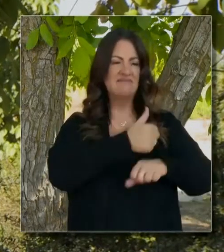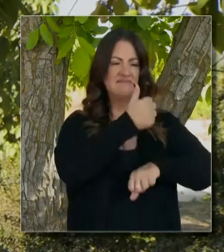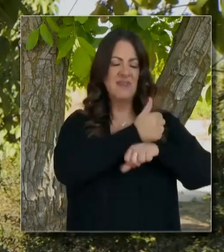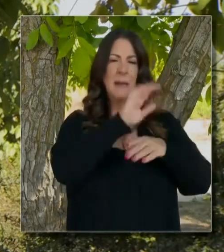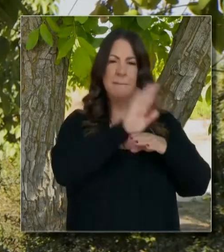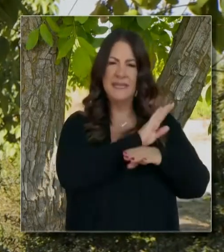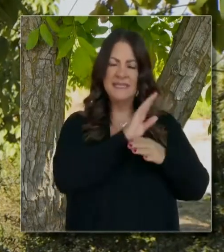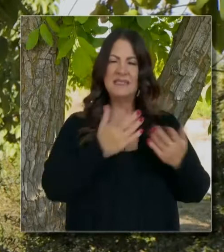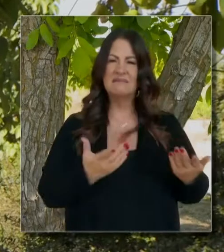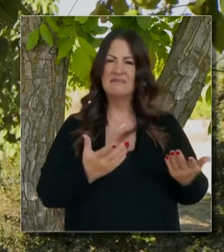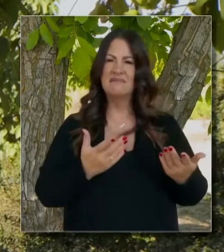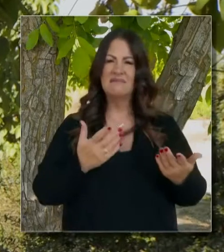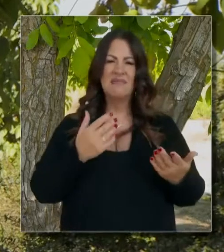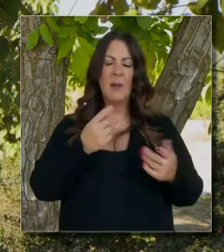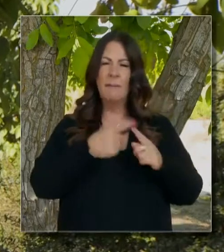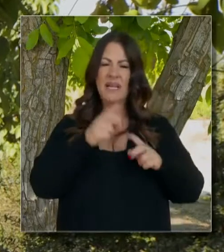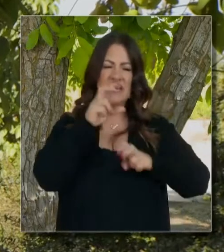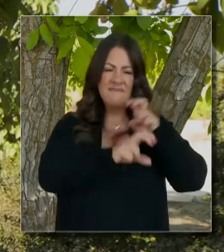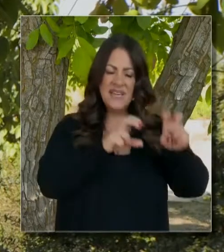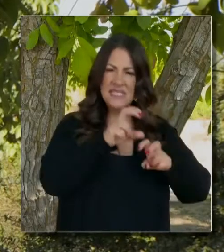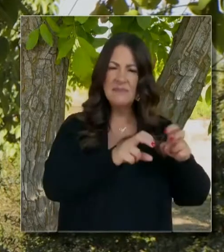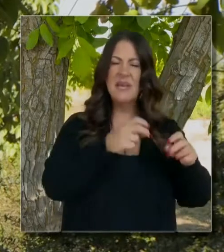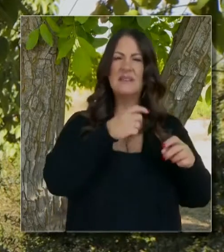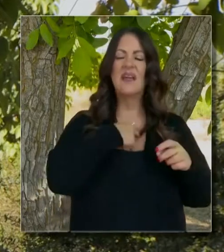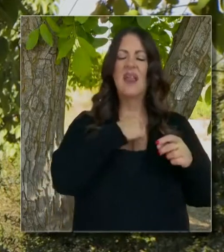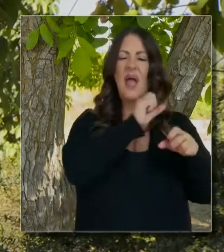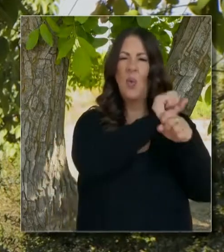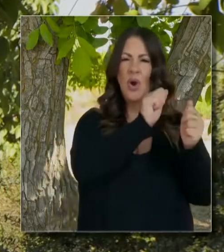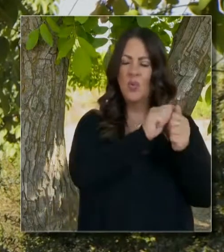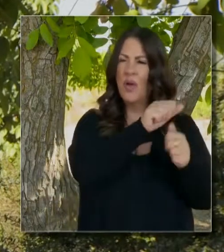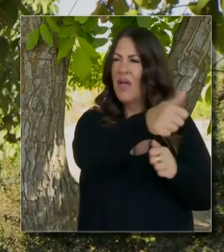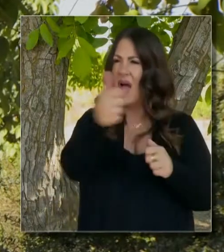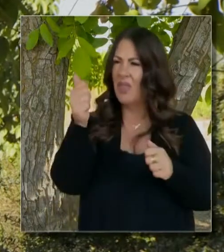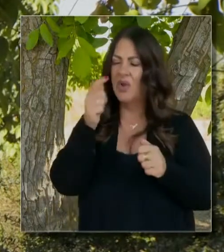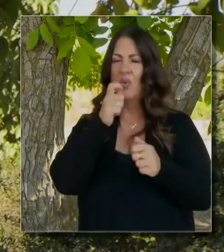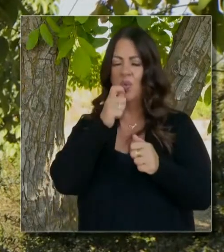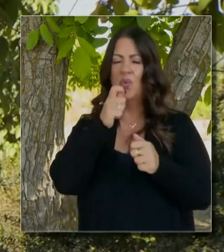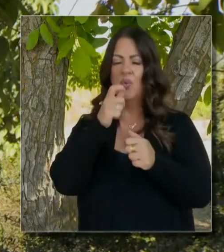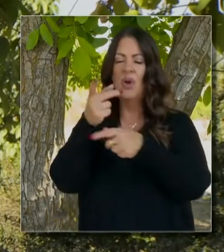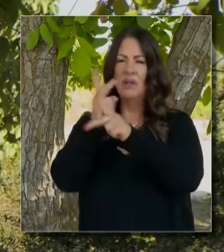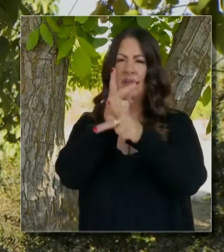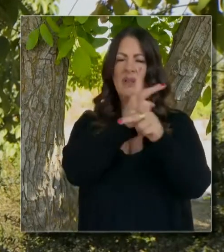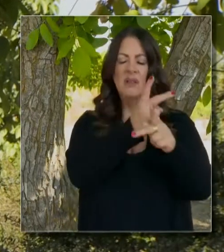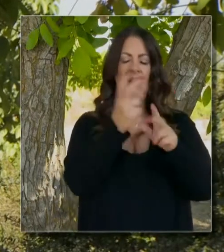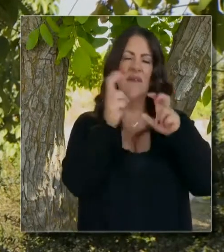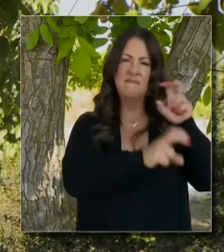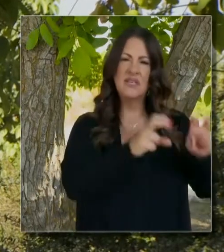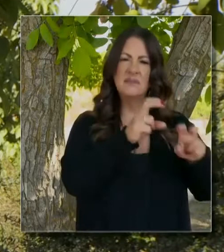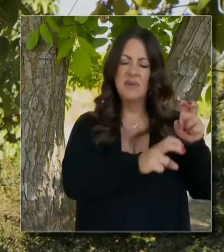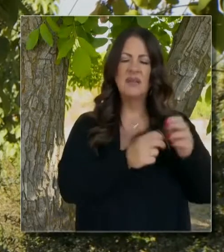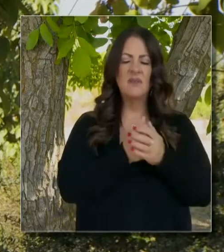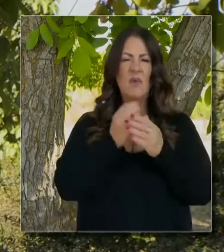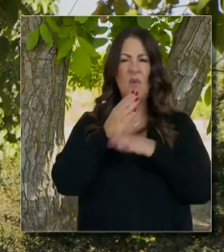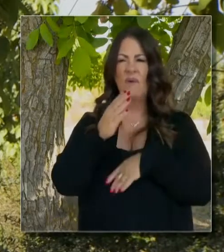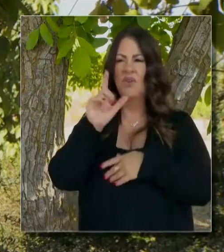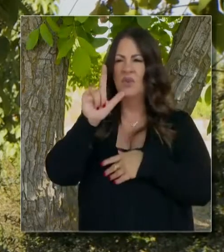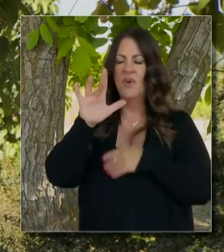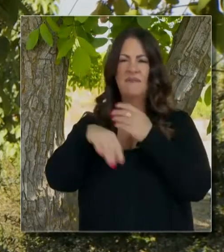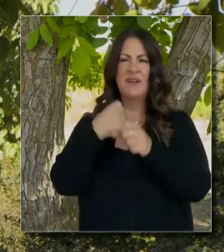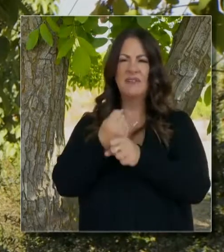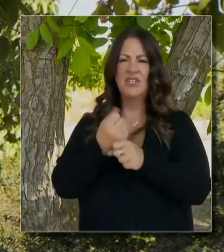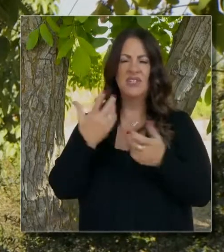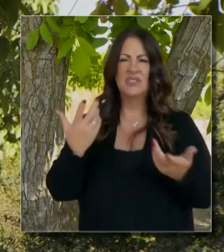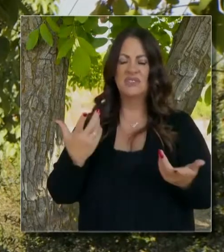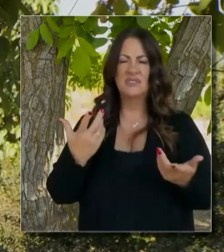$7,500 investments from 13 or so investors, and opened that business over a quarter of a century ago with one part-time